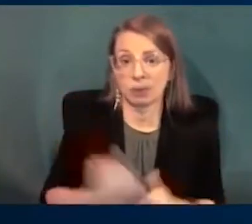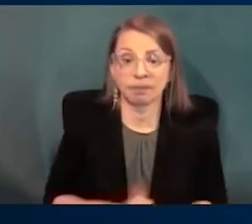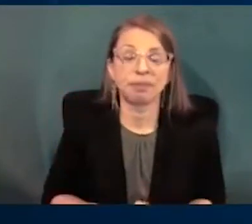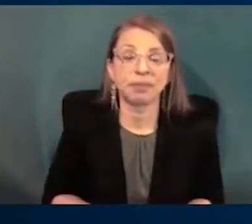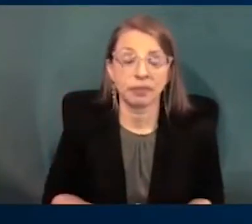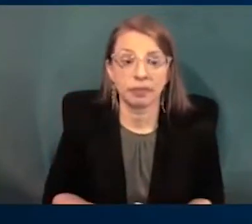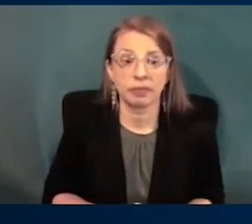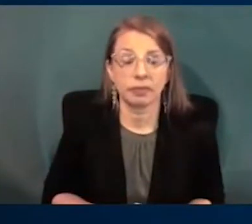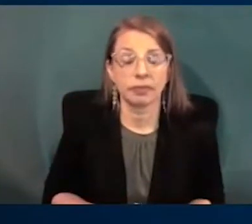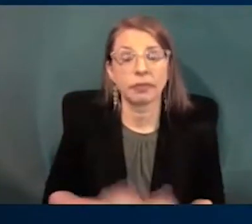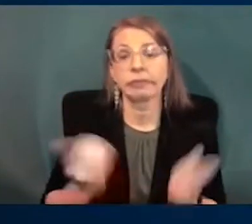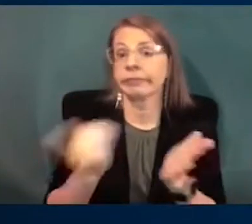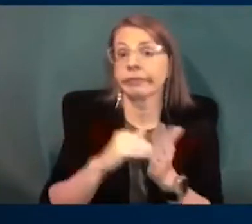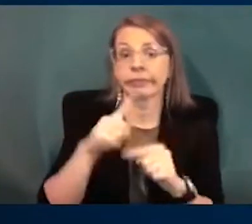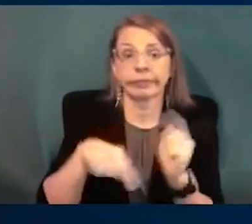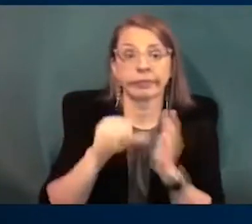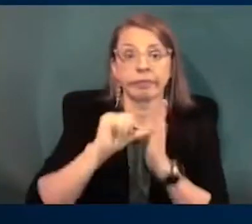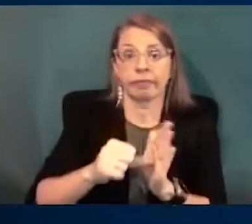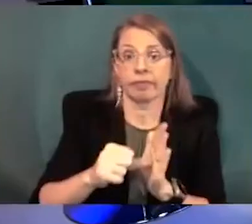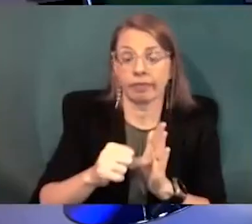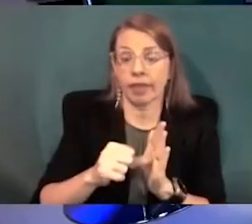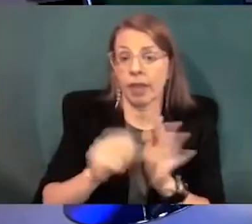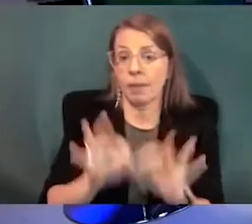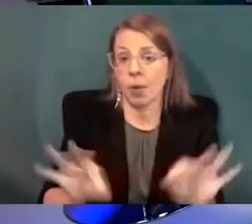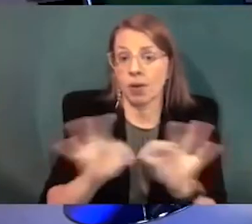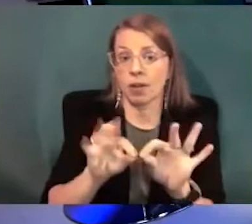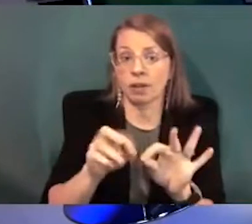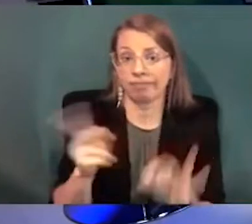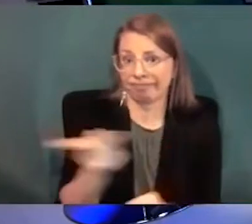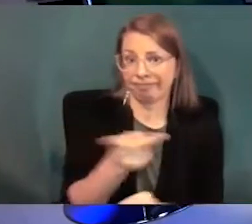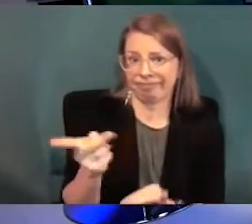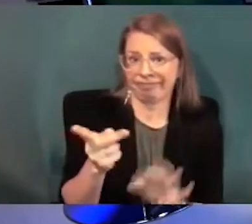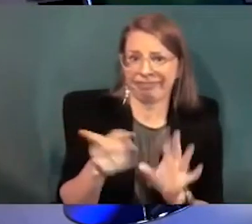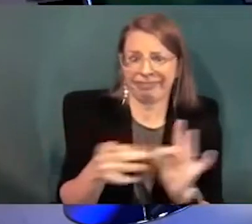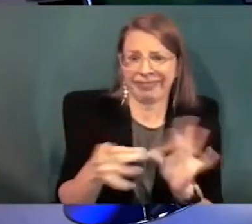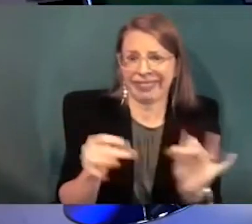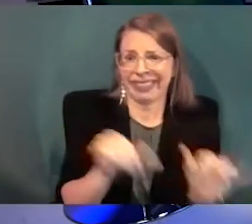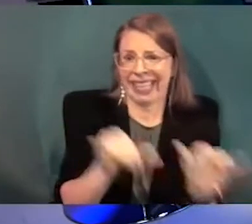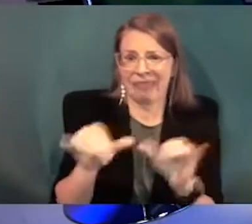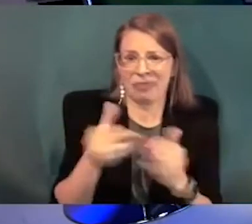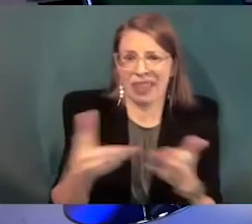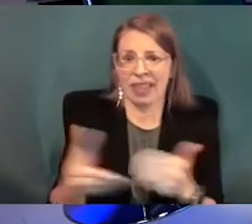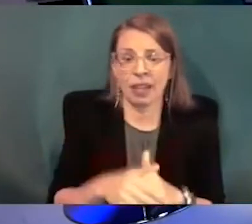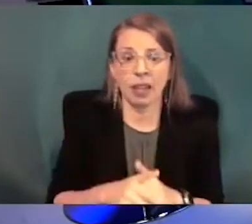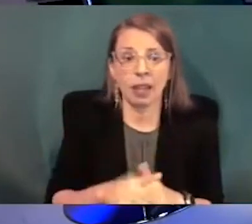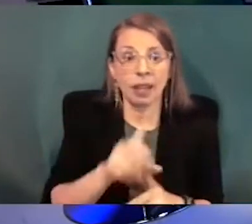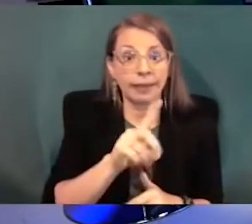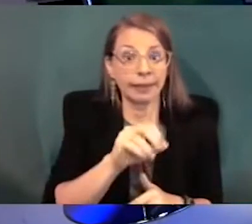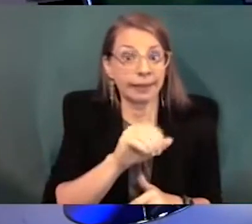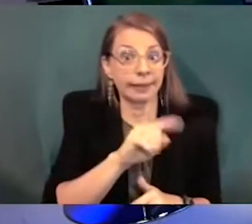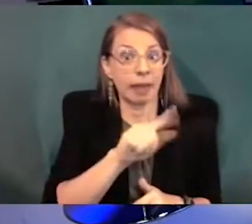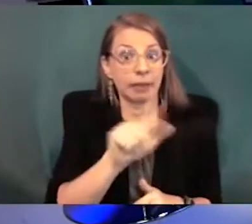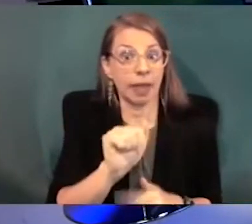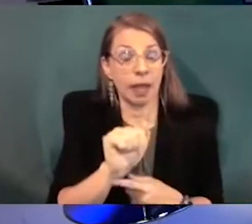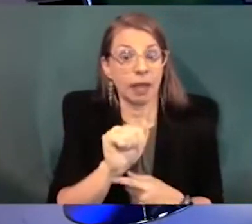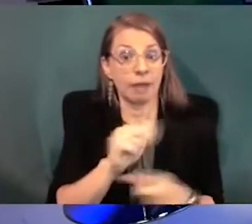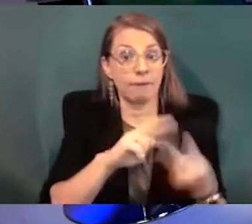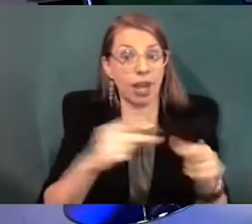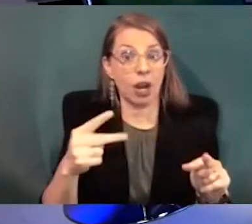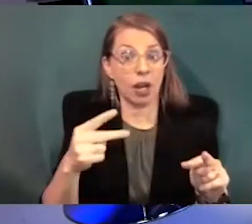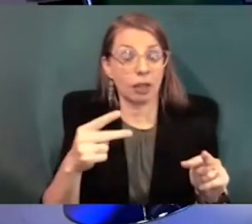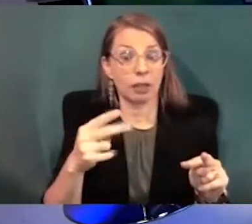the importance, and I think you guys would probably tell us the same thing. Amber, in view of the Delta variant, what would you say to people about vaccination